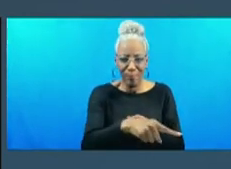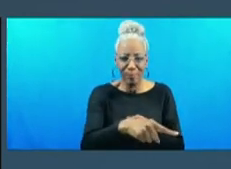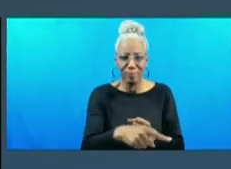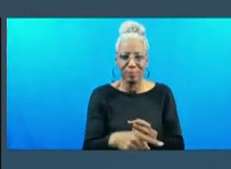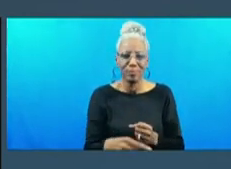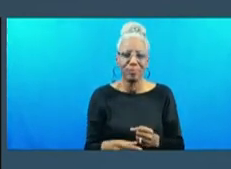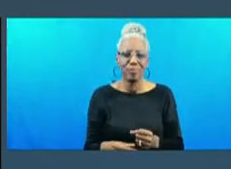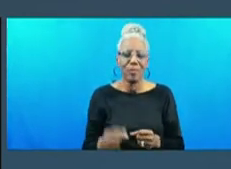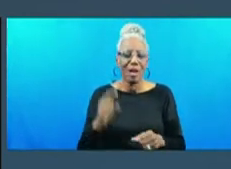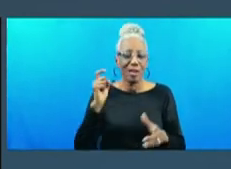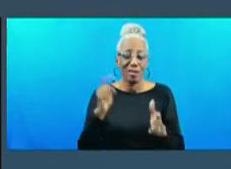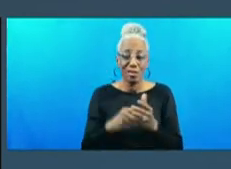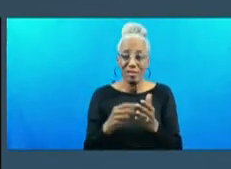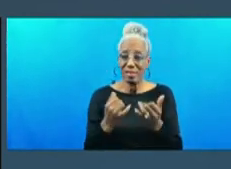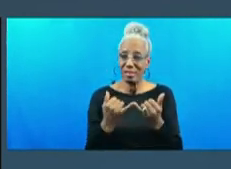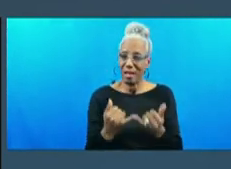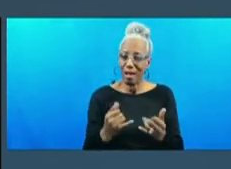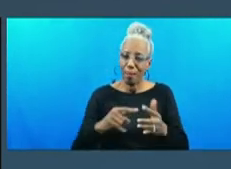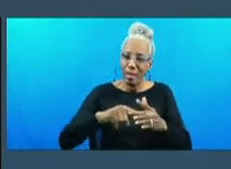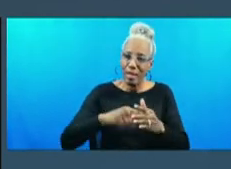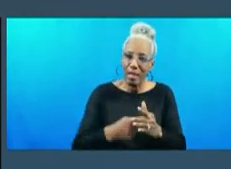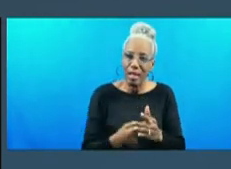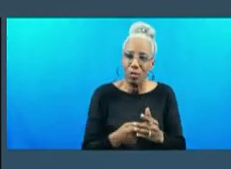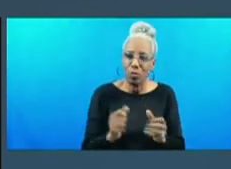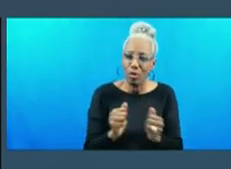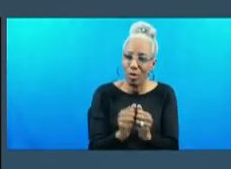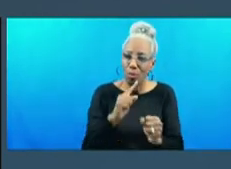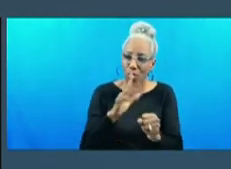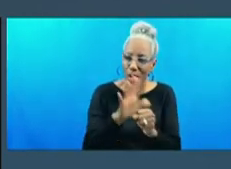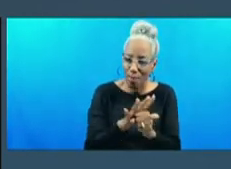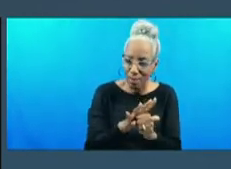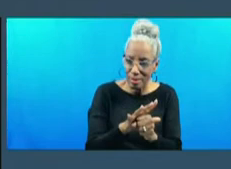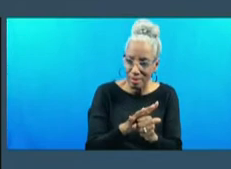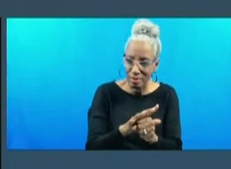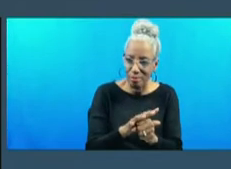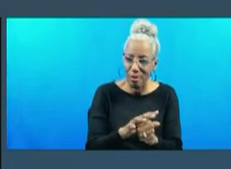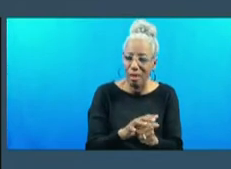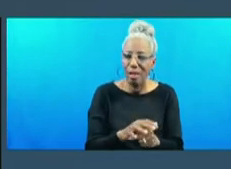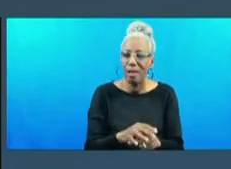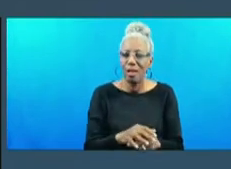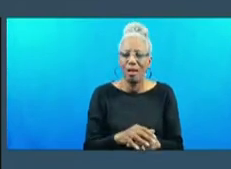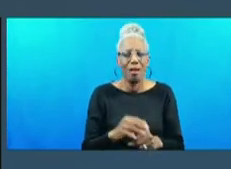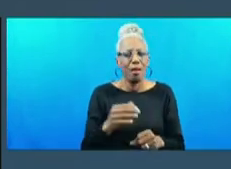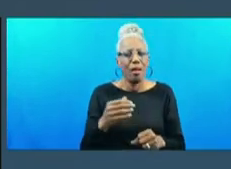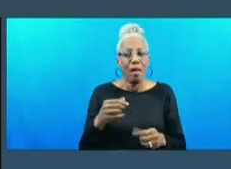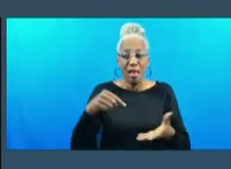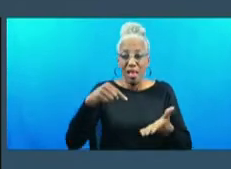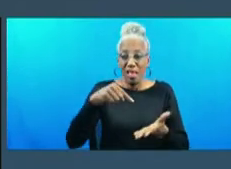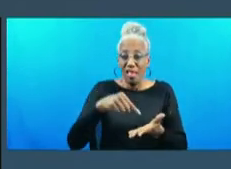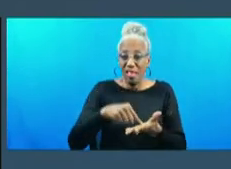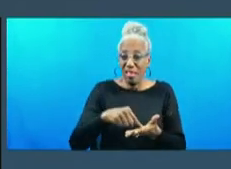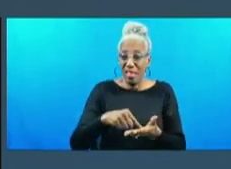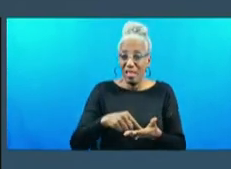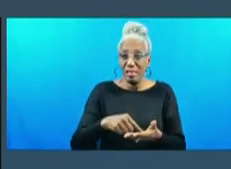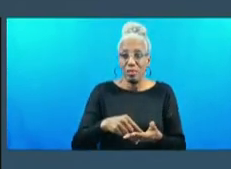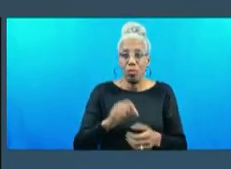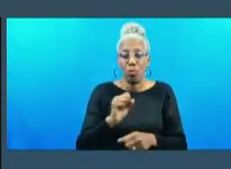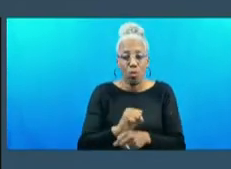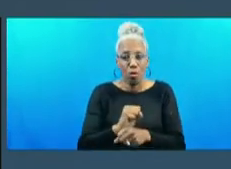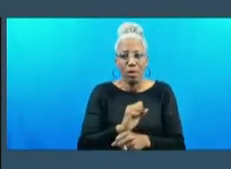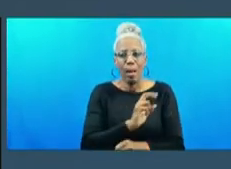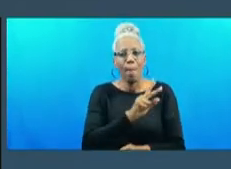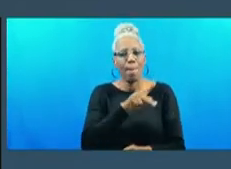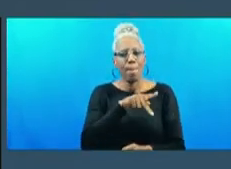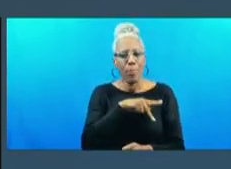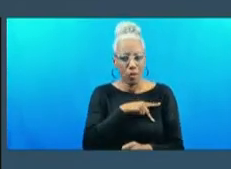commitment. One, because this is deeply personal to me, very personal. And if every single one of our students in